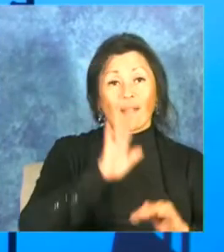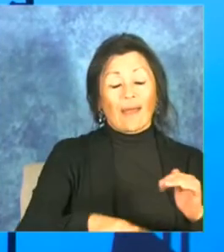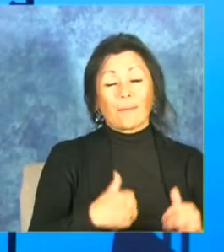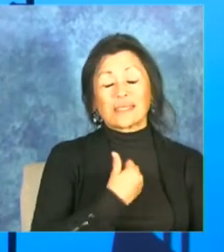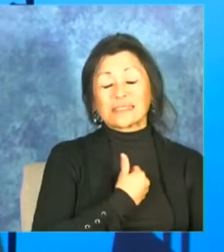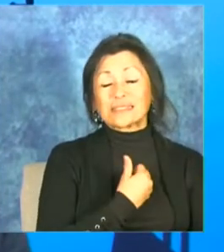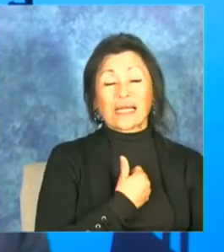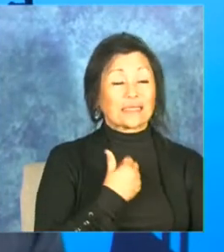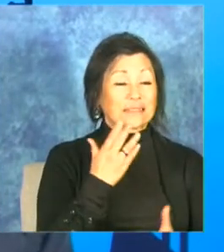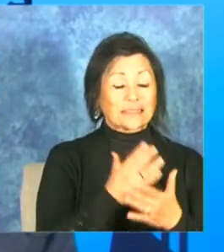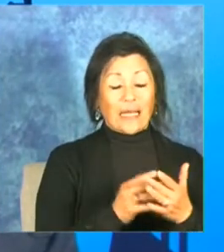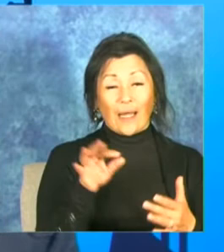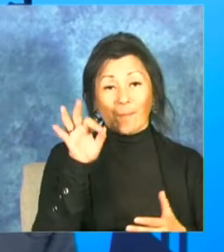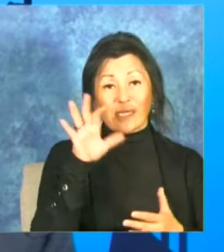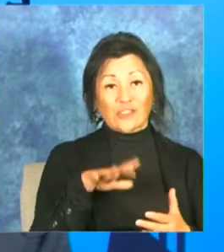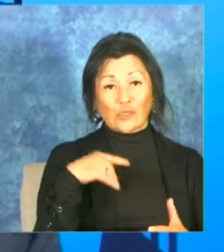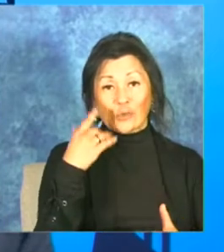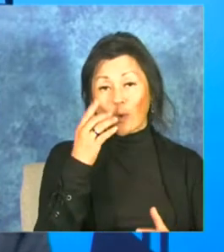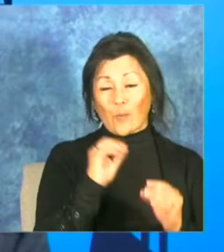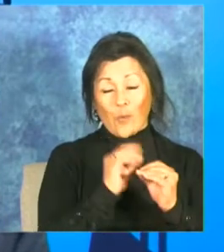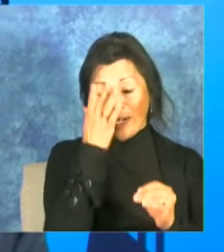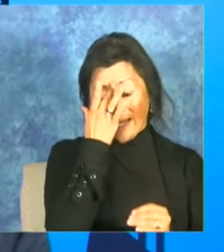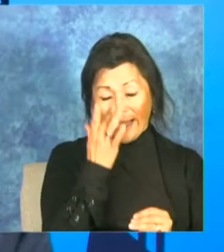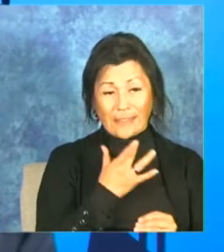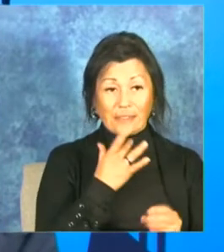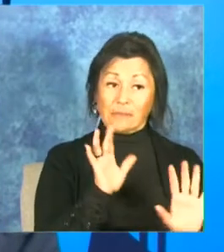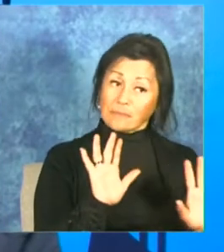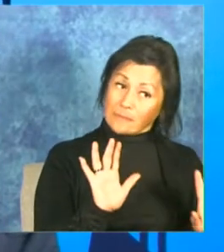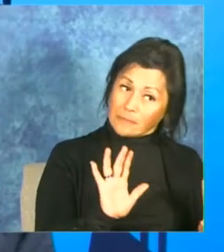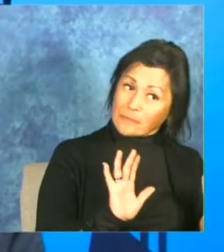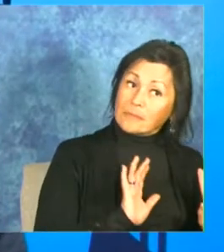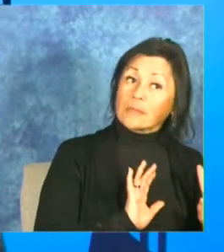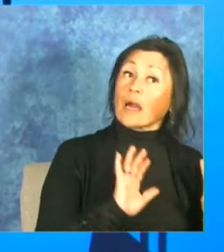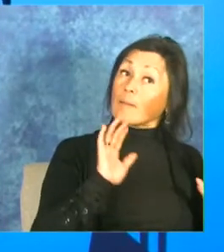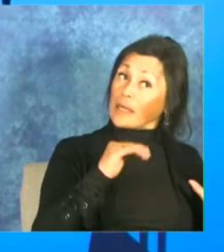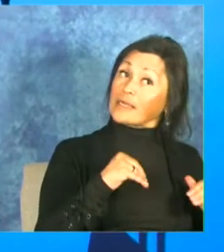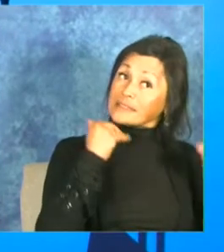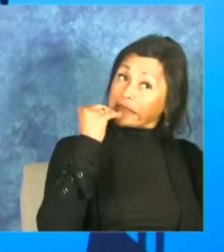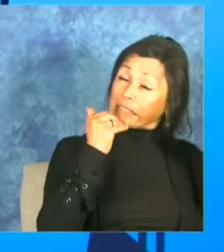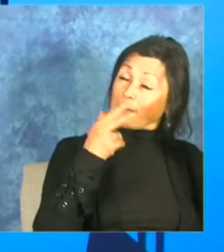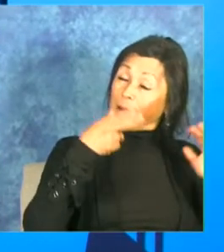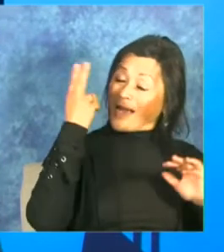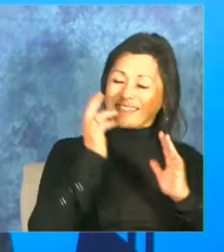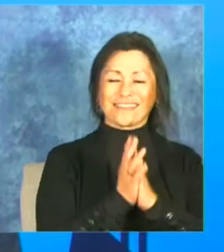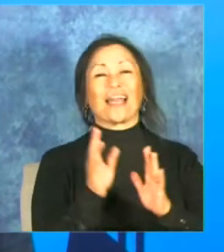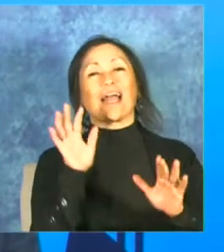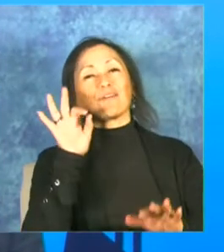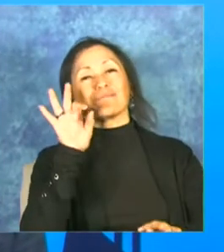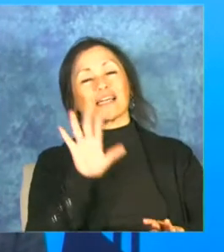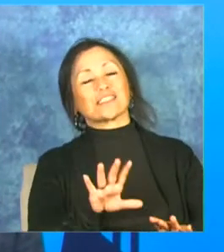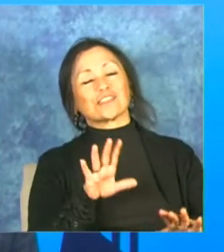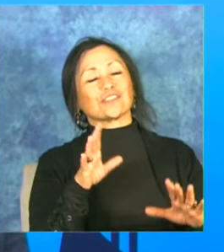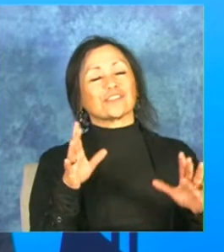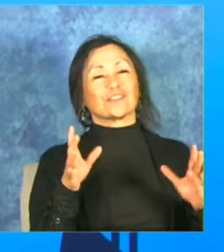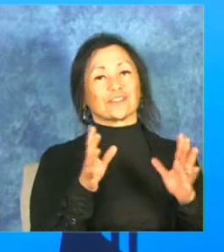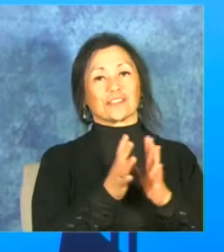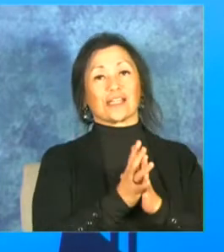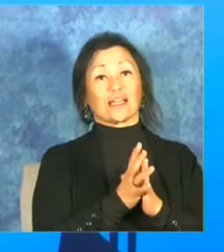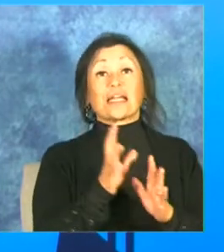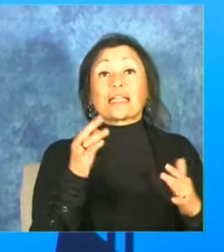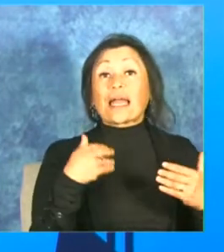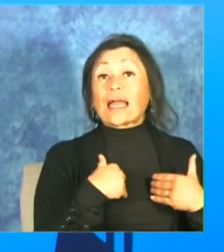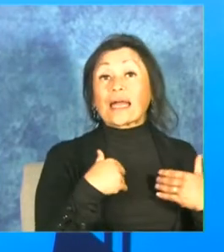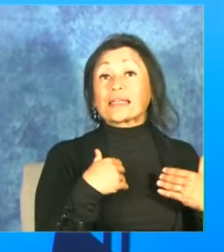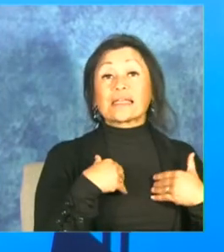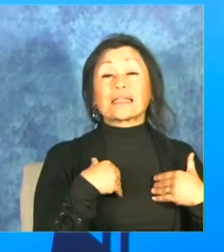am. There are pastors better looking than I am, though that bar was set pretty high. There are pastors that